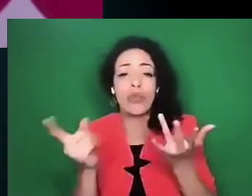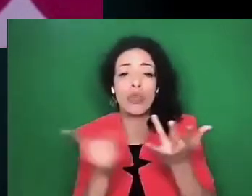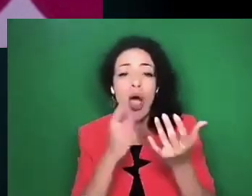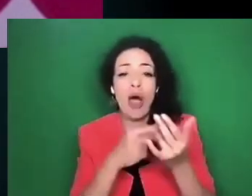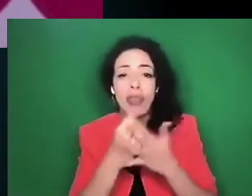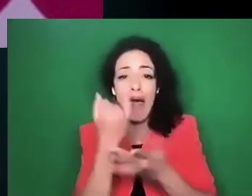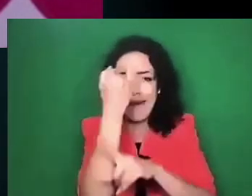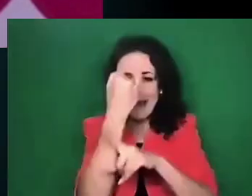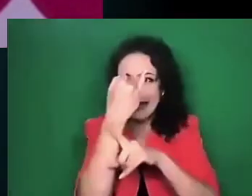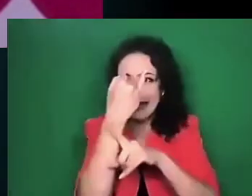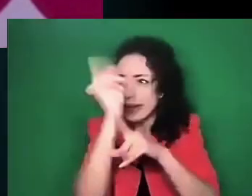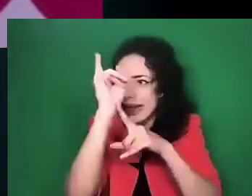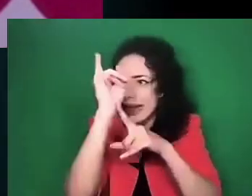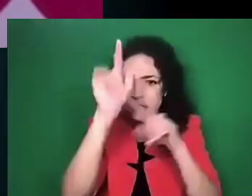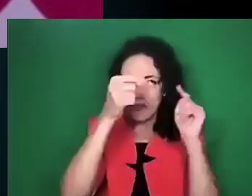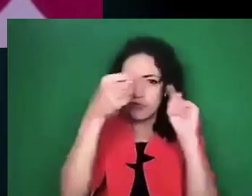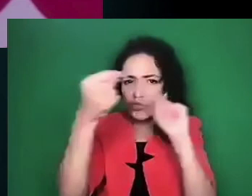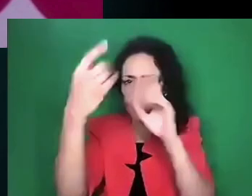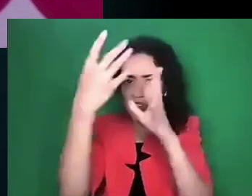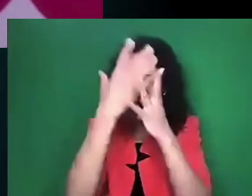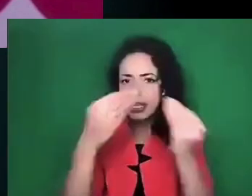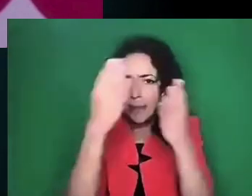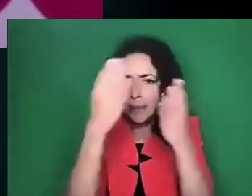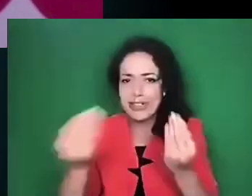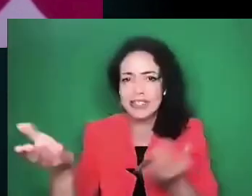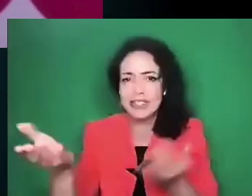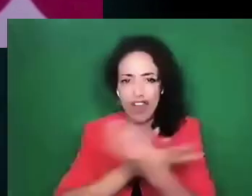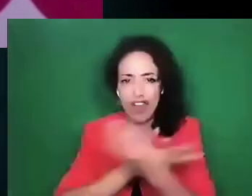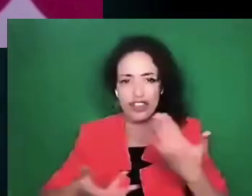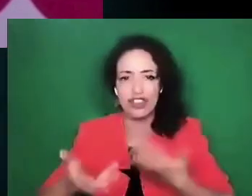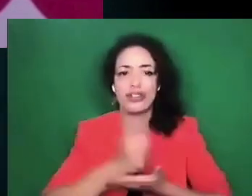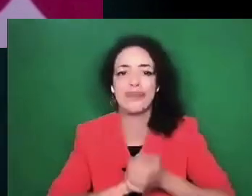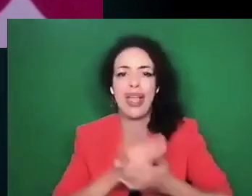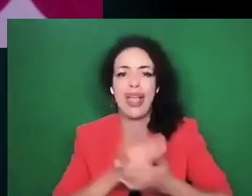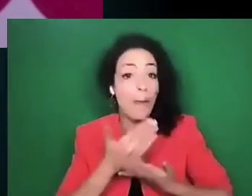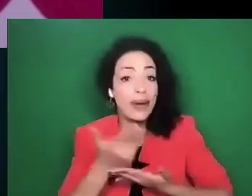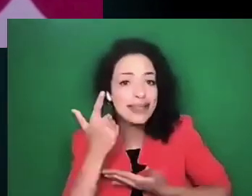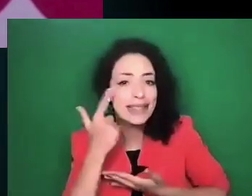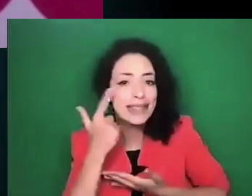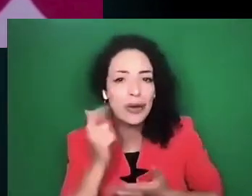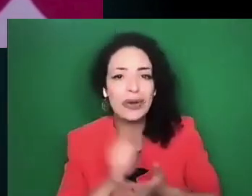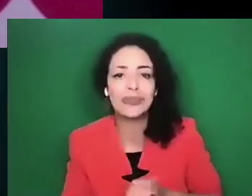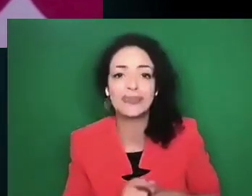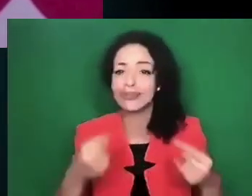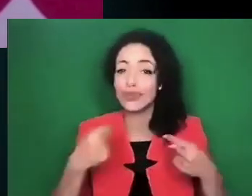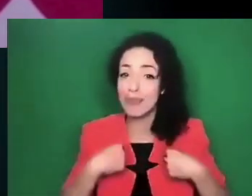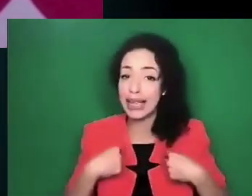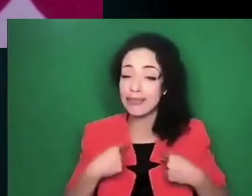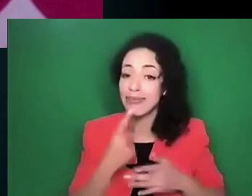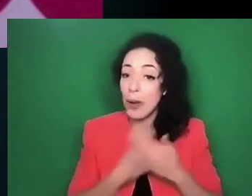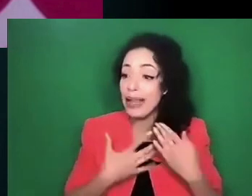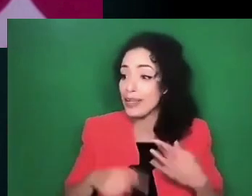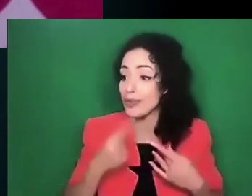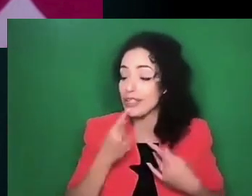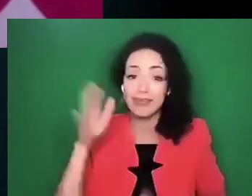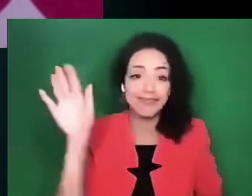check in into those as well. So for me, it's now to say goodbye and thank you. And I hope you